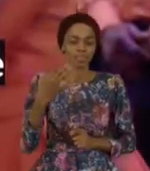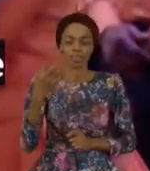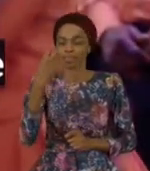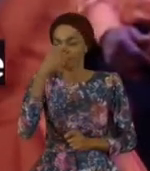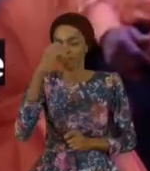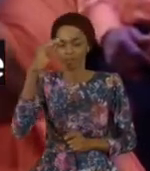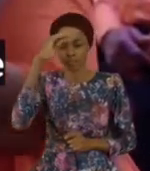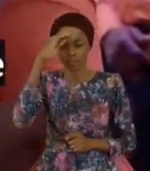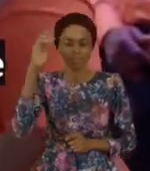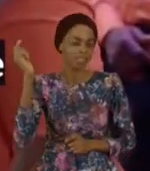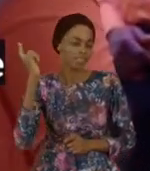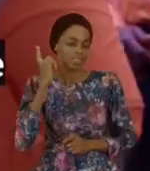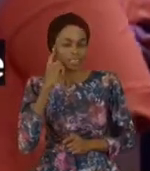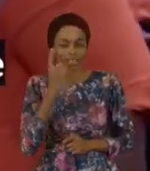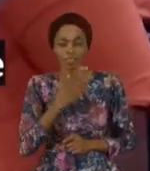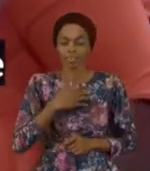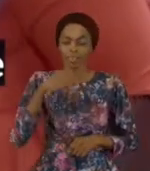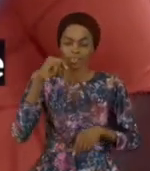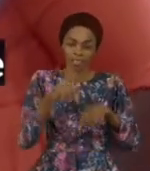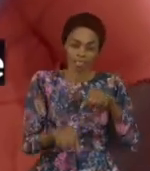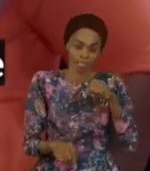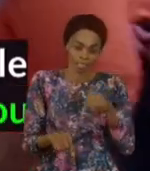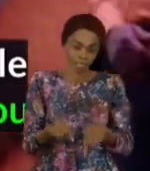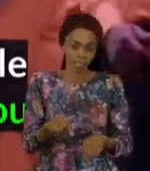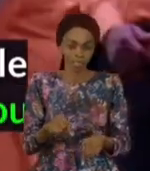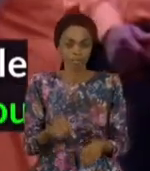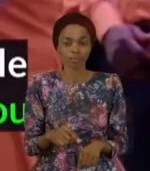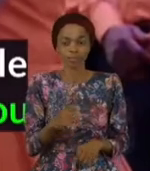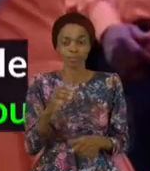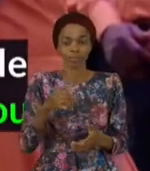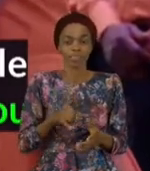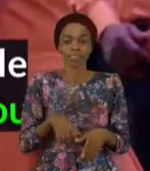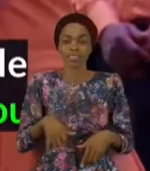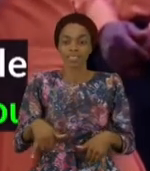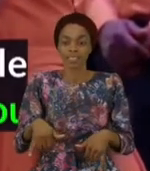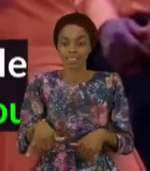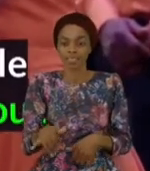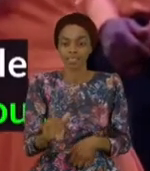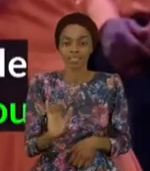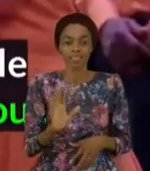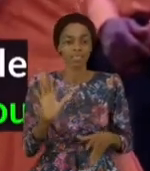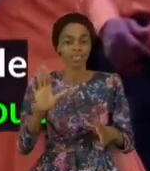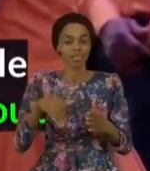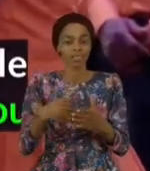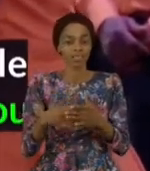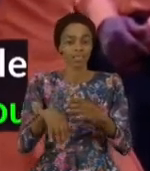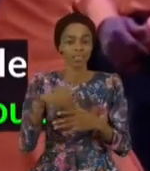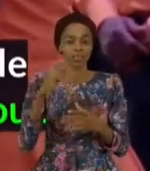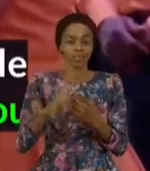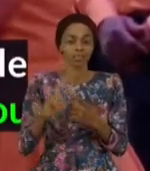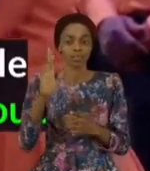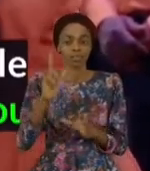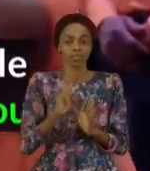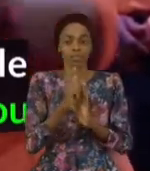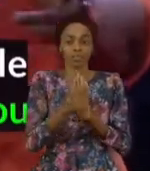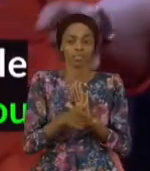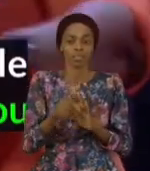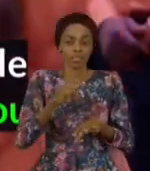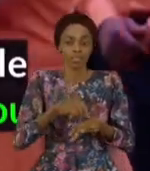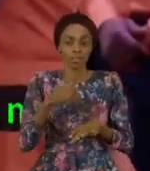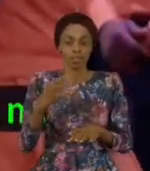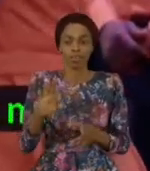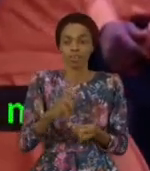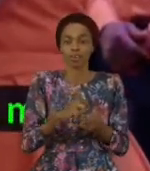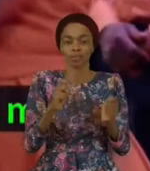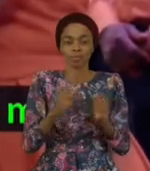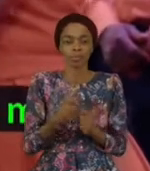the deaf and the lame. He's still reaching out in your hour of